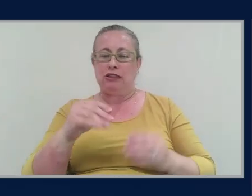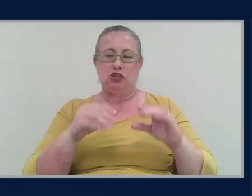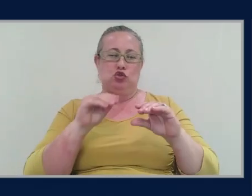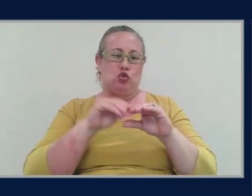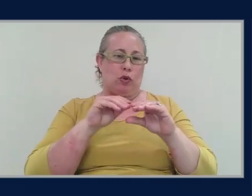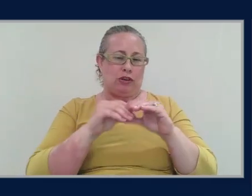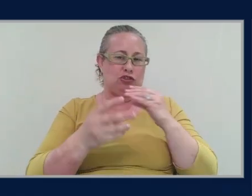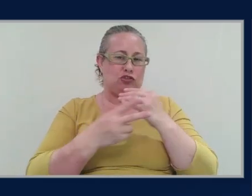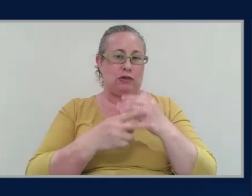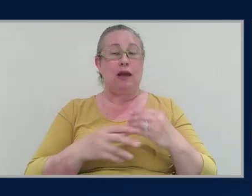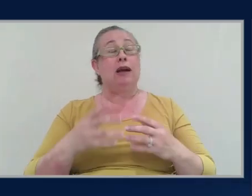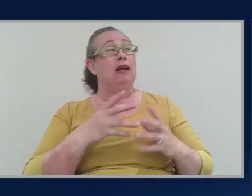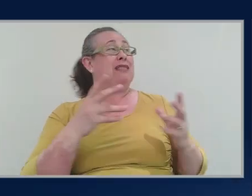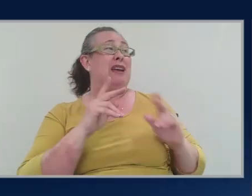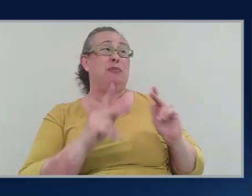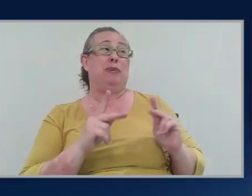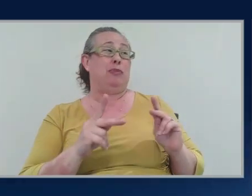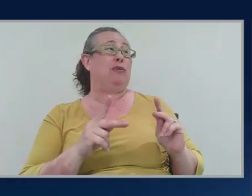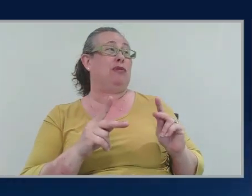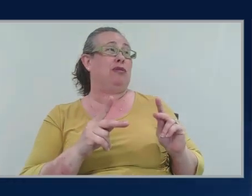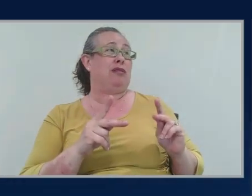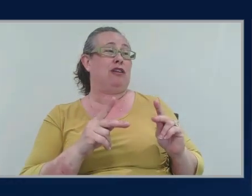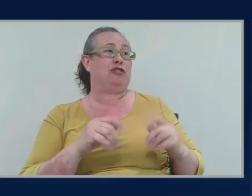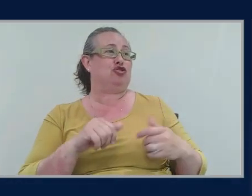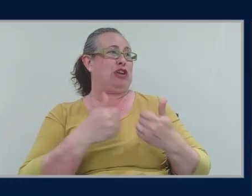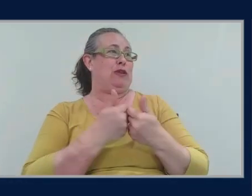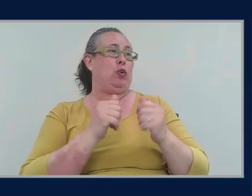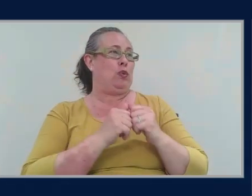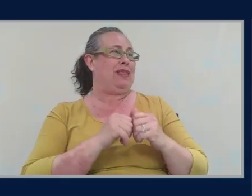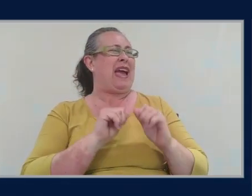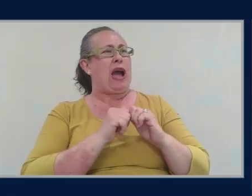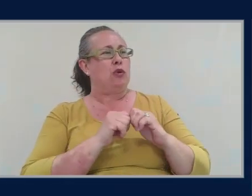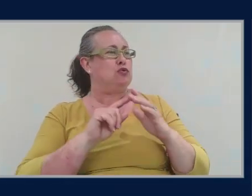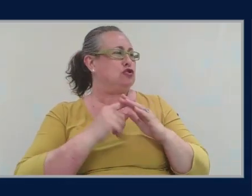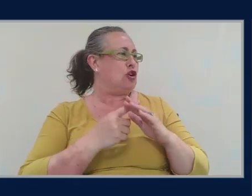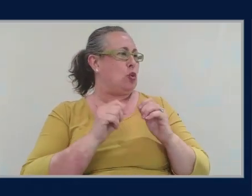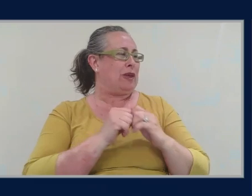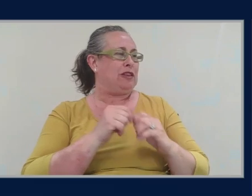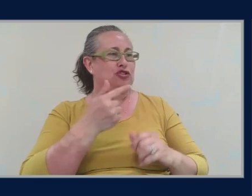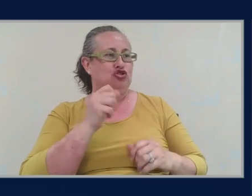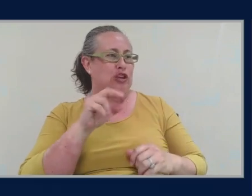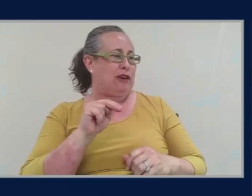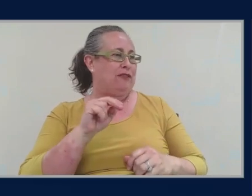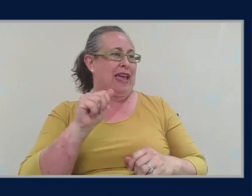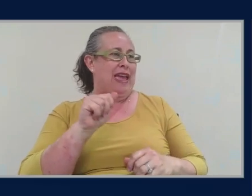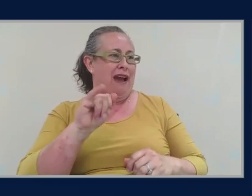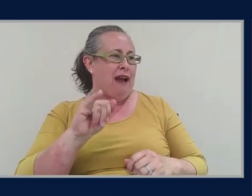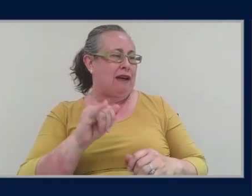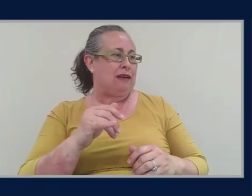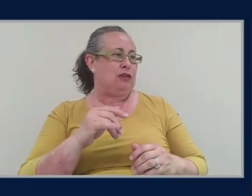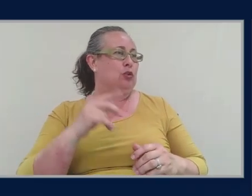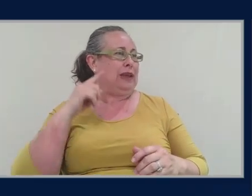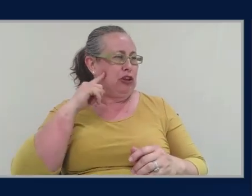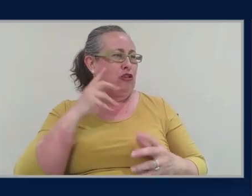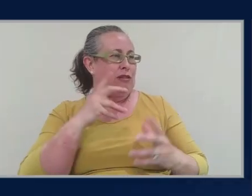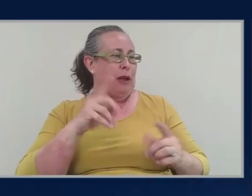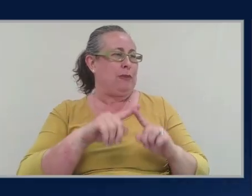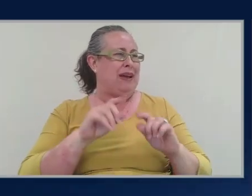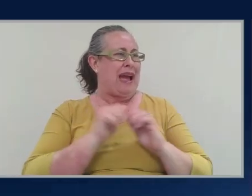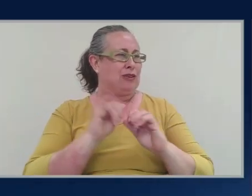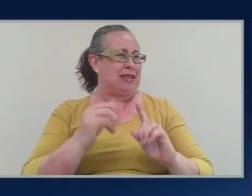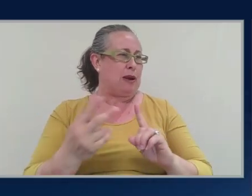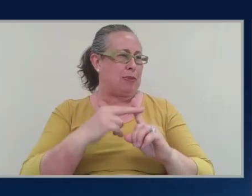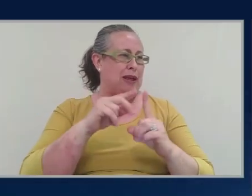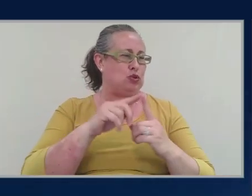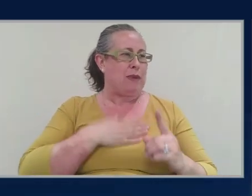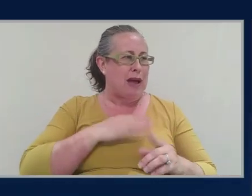are challenged by how to get started with generative AI. You hear a lot, right? But how does it actually apply to my business? How does it apply to